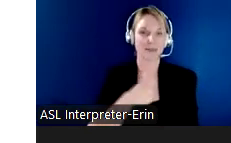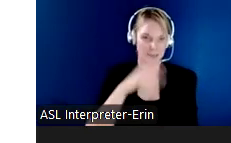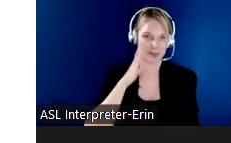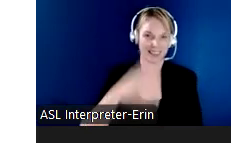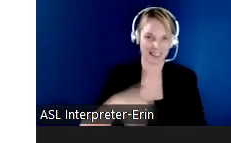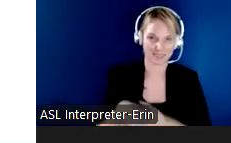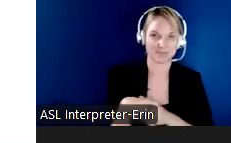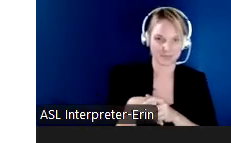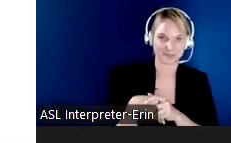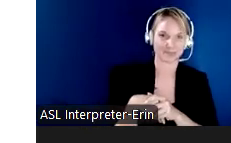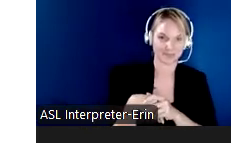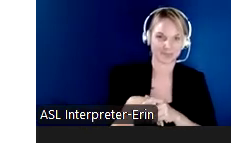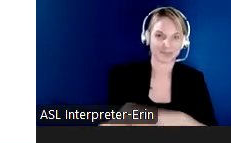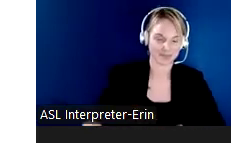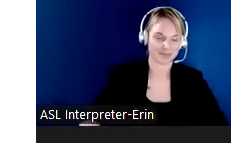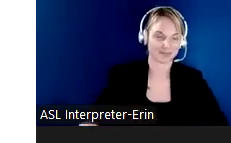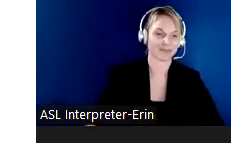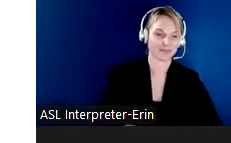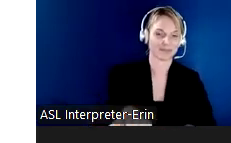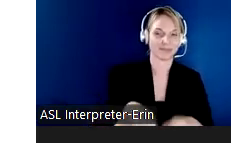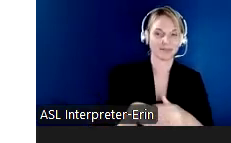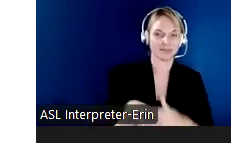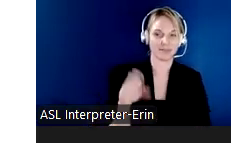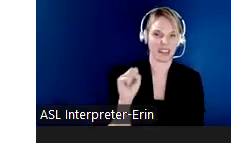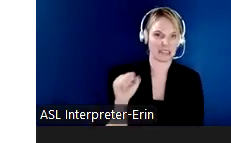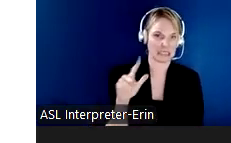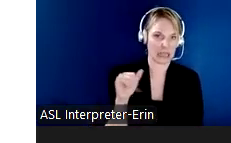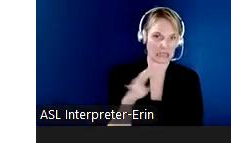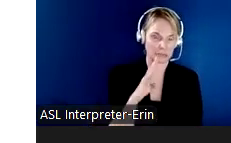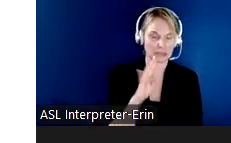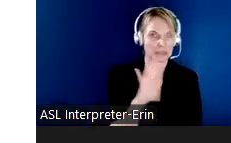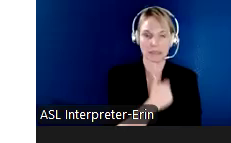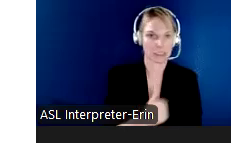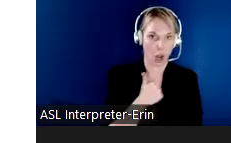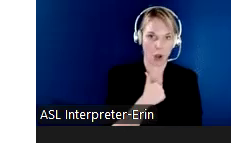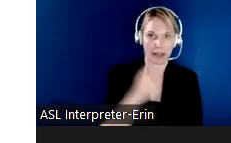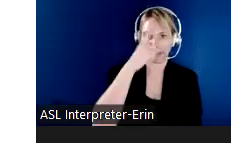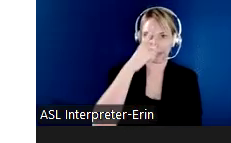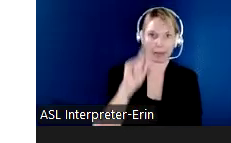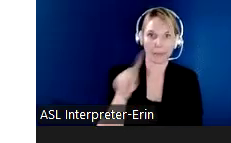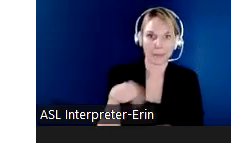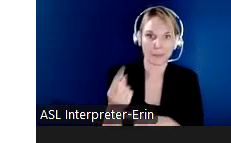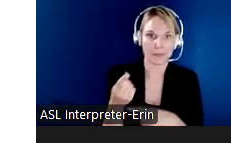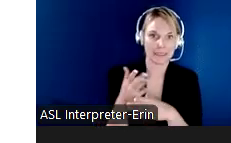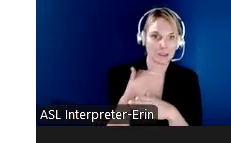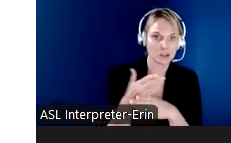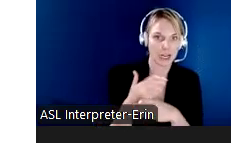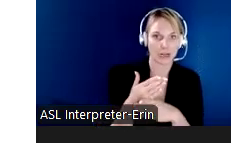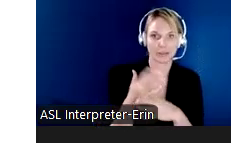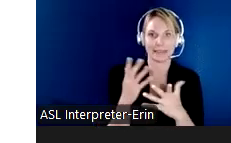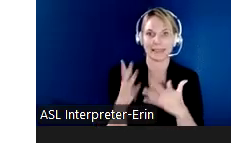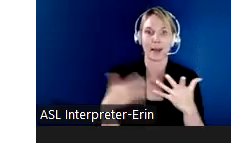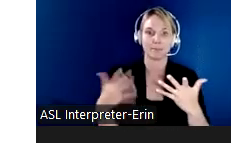Okay. Here, let me see if I can get all right, I apologize. I think I only shared the